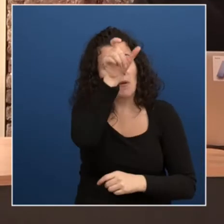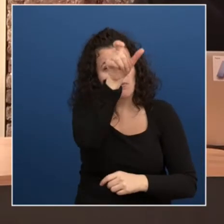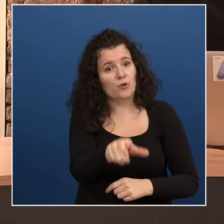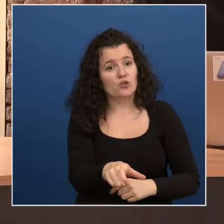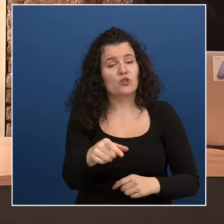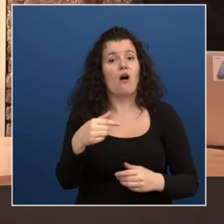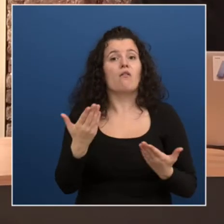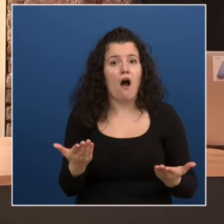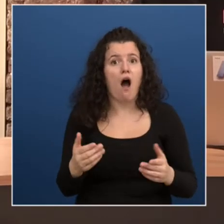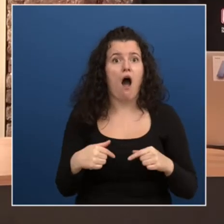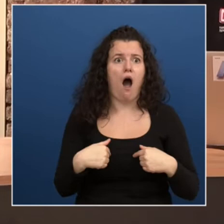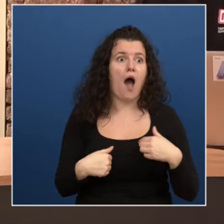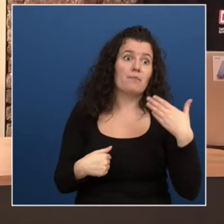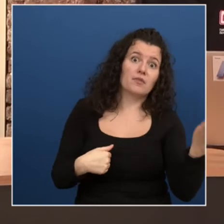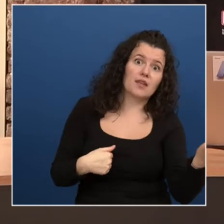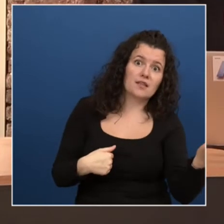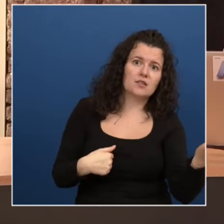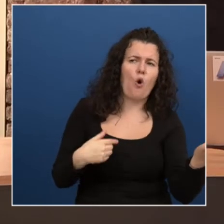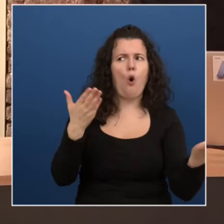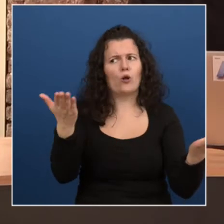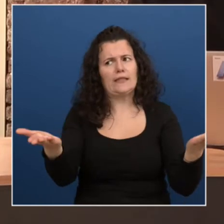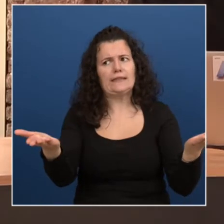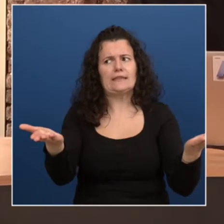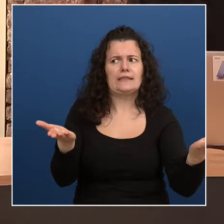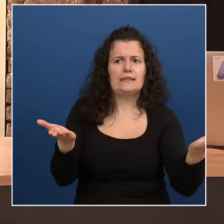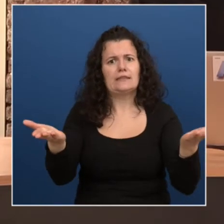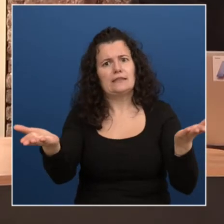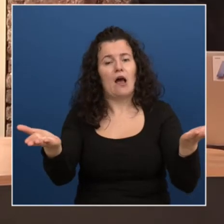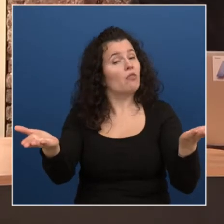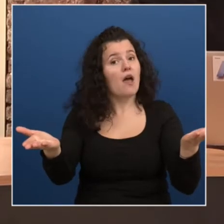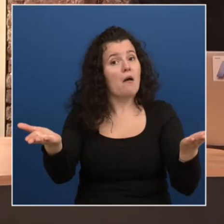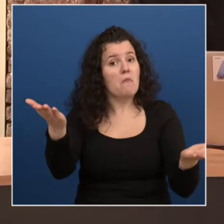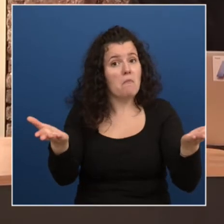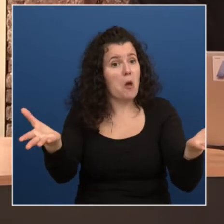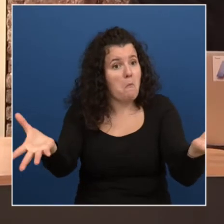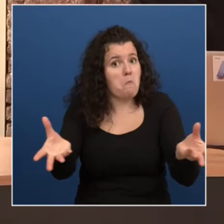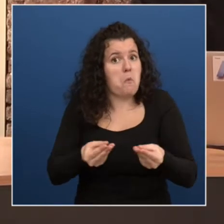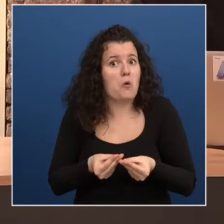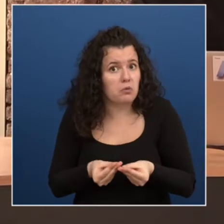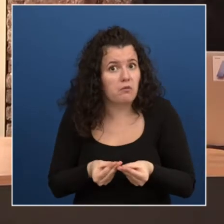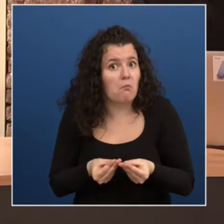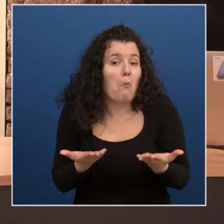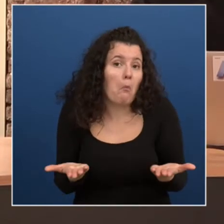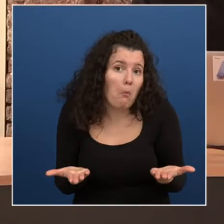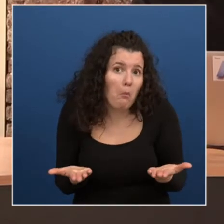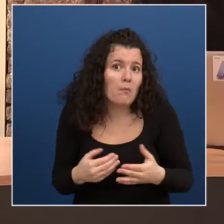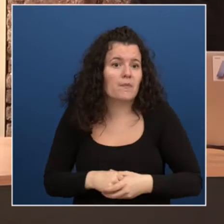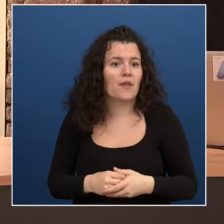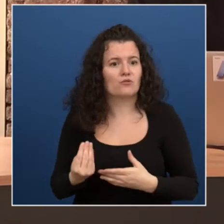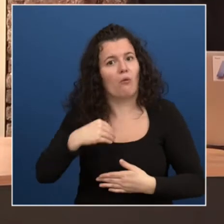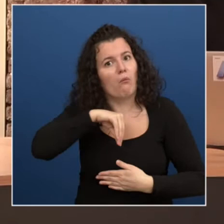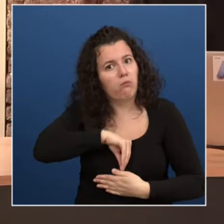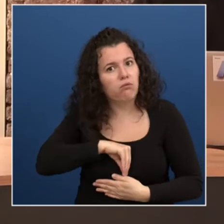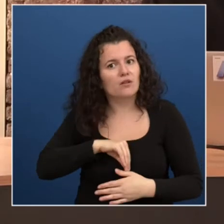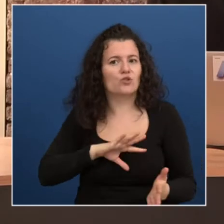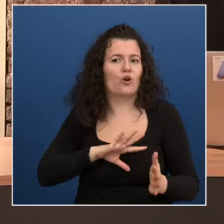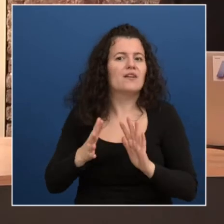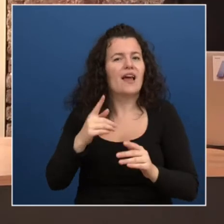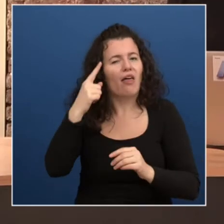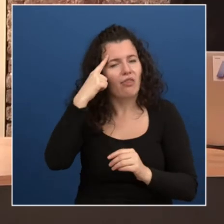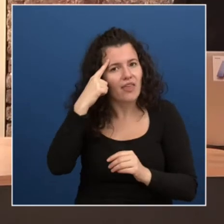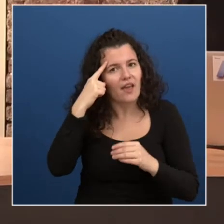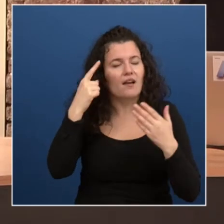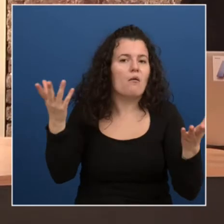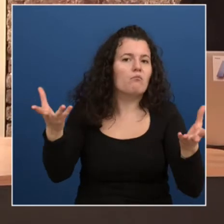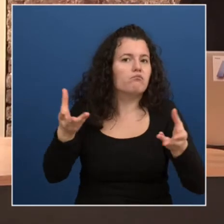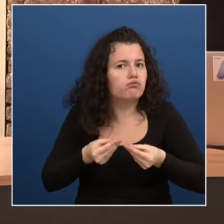important things. Maybe I said one. Think in and not or. Also a great approach is being